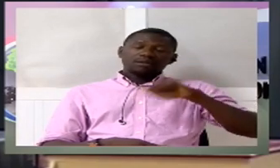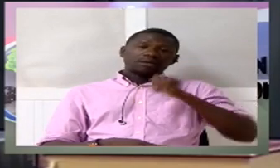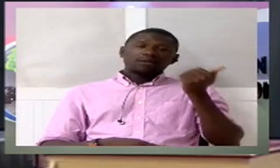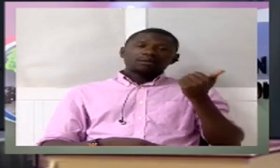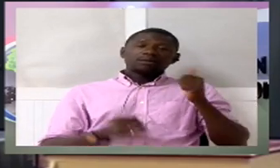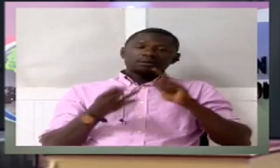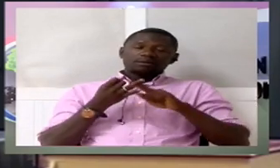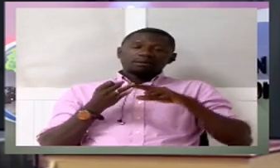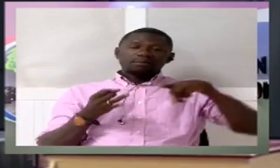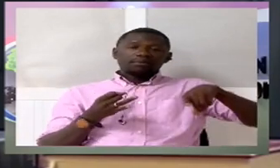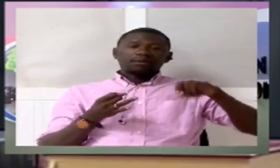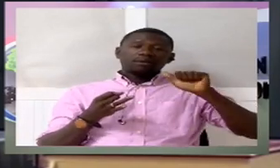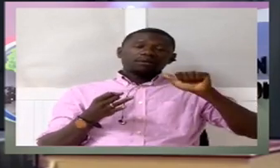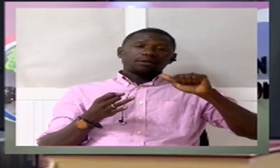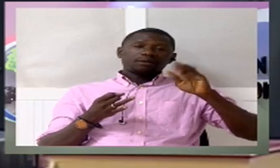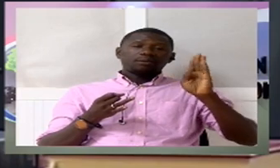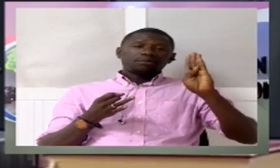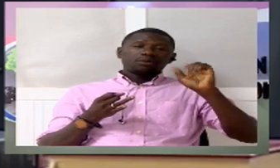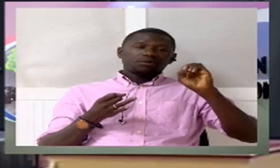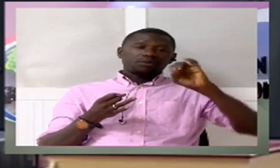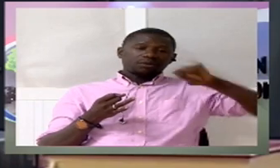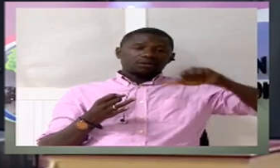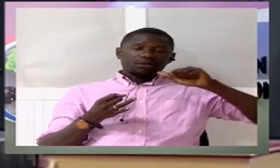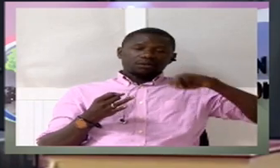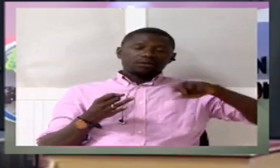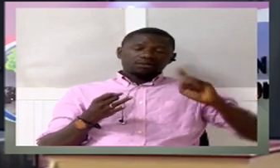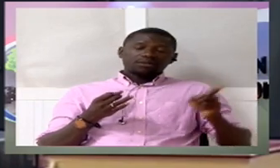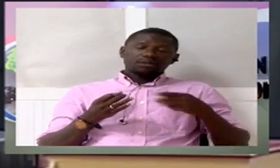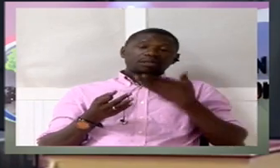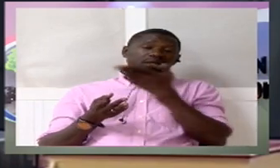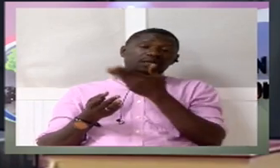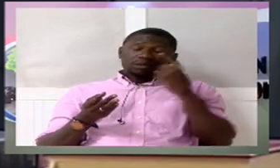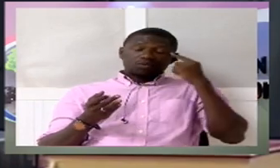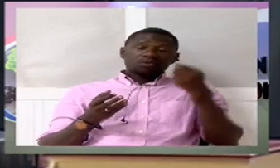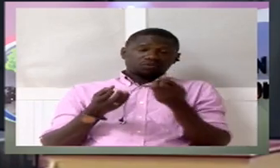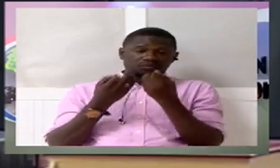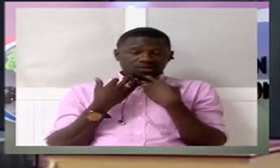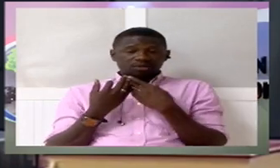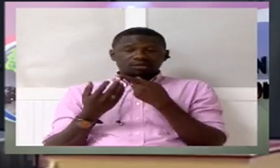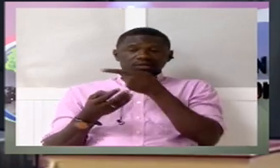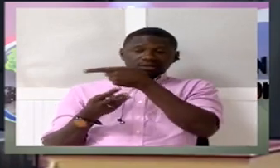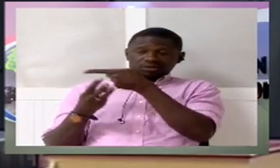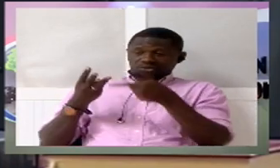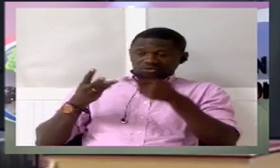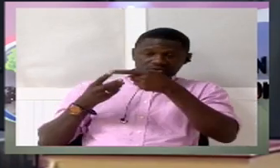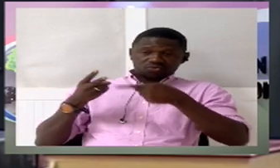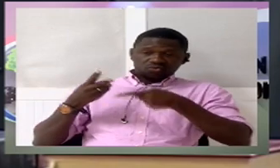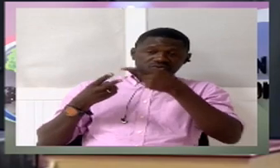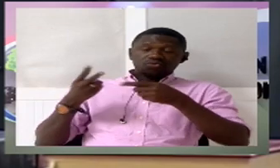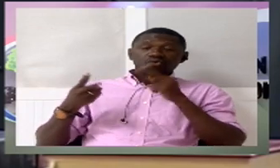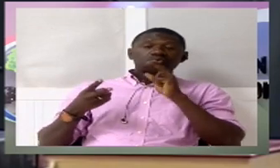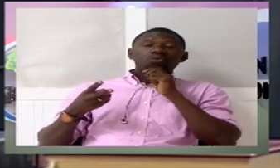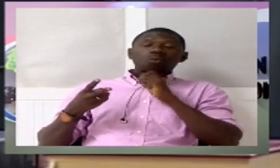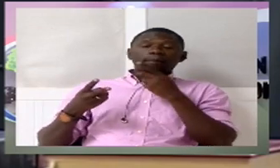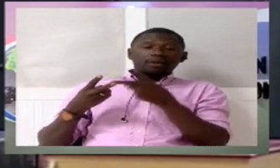oro. There I was informed jeto yenkala muta nyindi nyinna ko that these two men ko nying funding ke